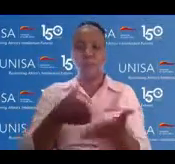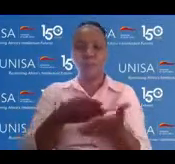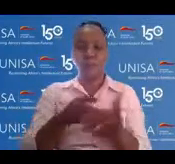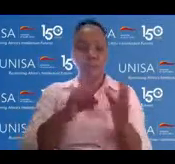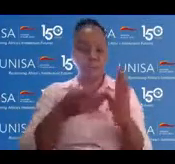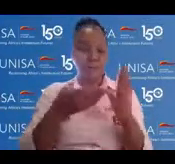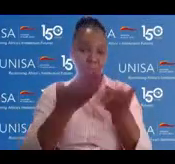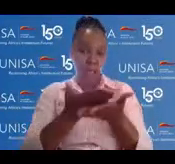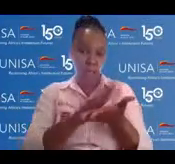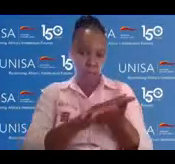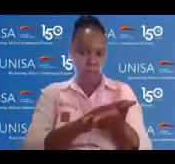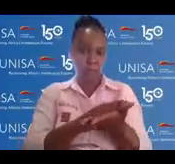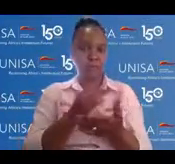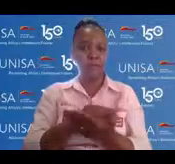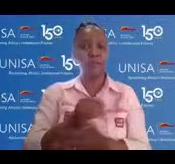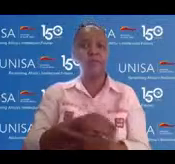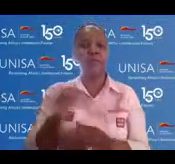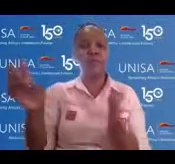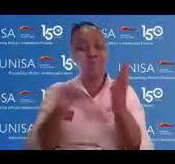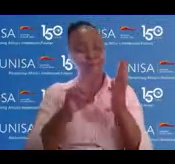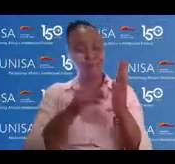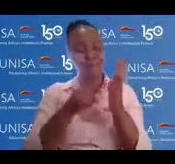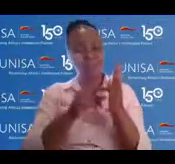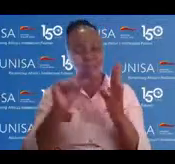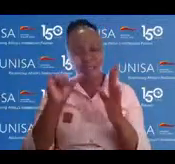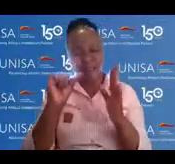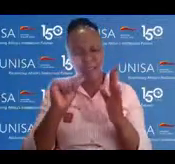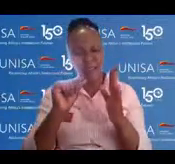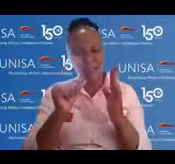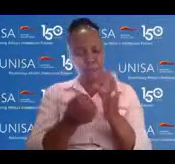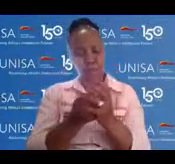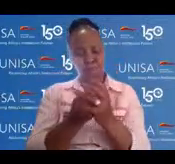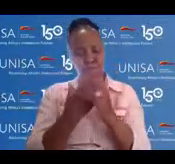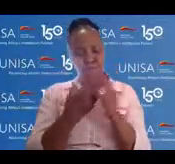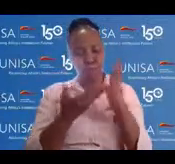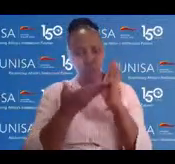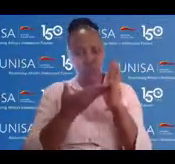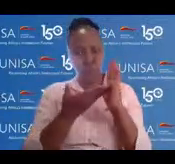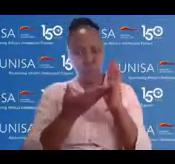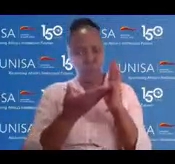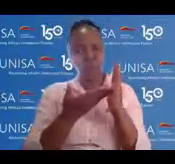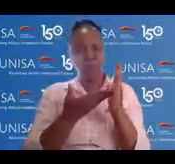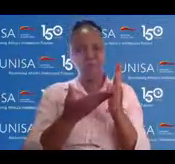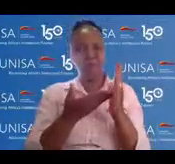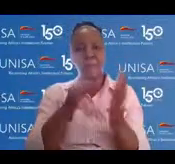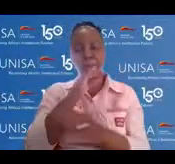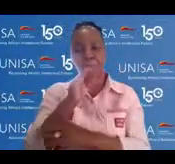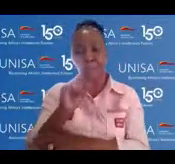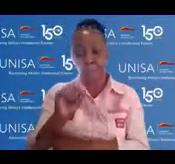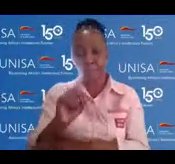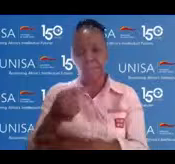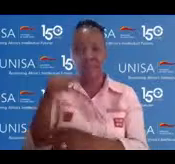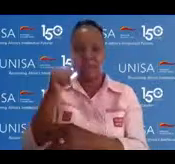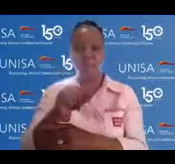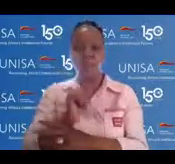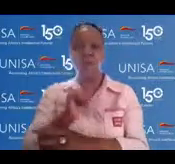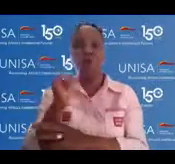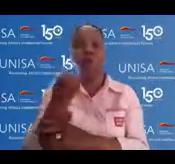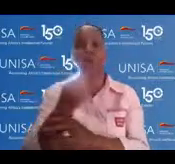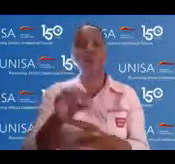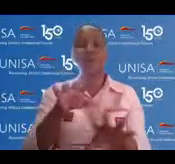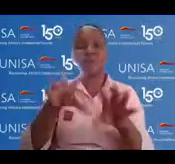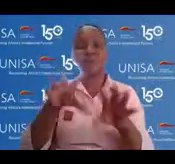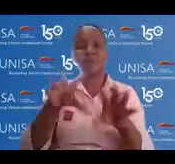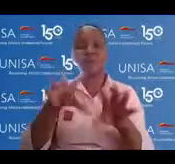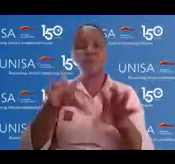you notice this little guy is going to pop up, which basically says only the exam site wants to access your